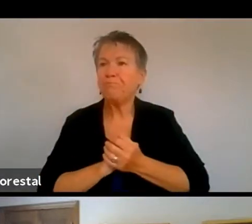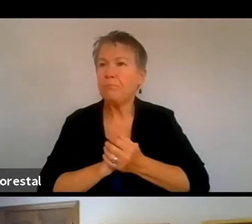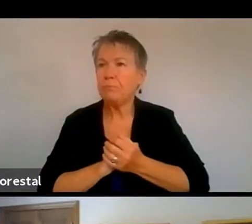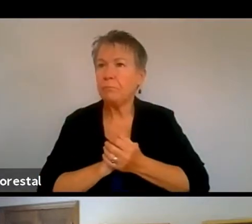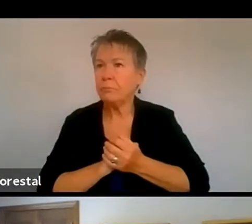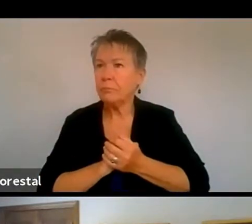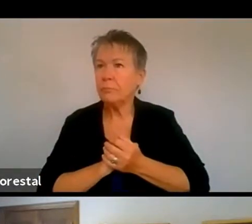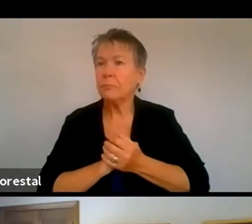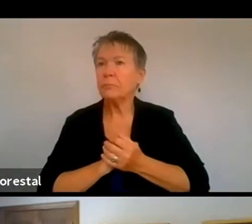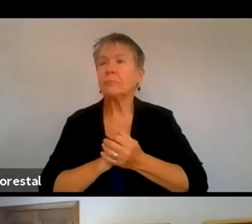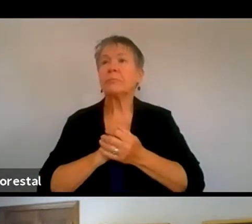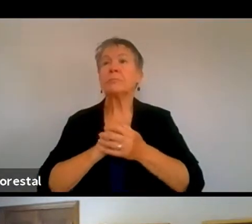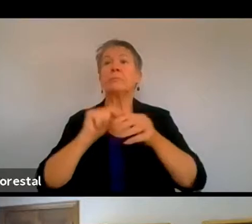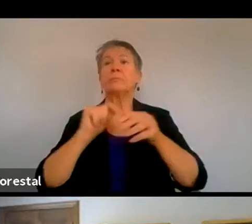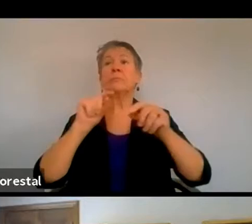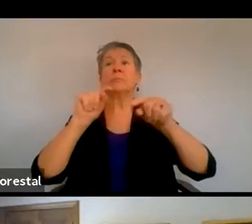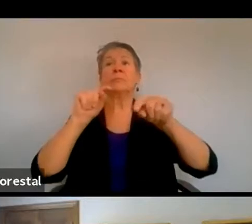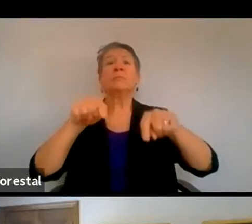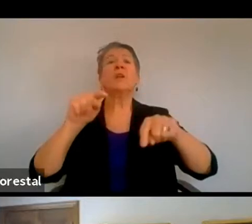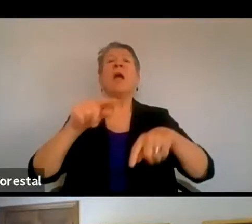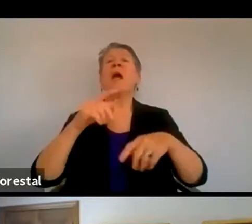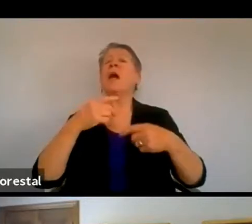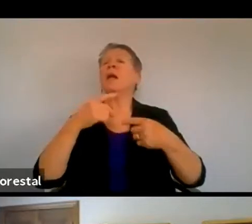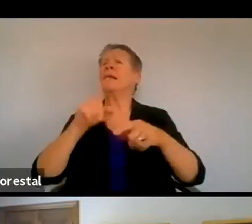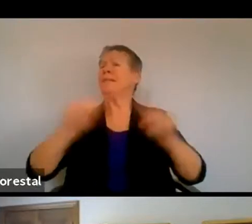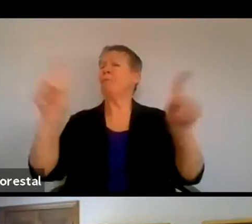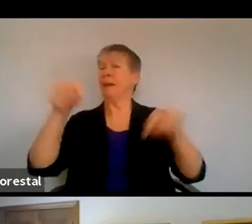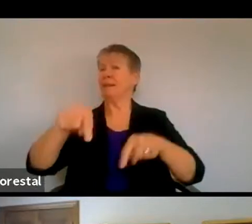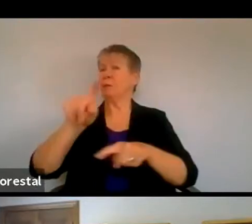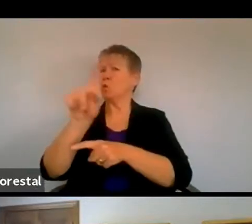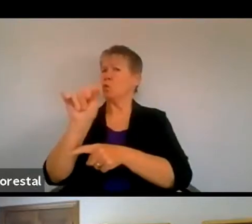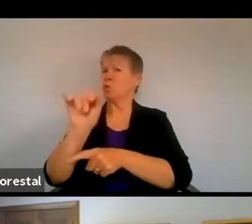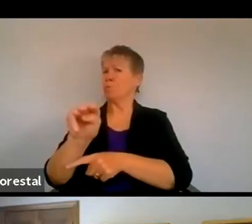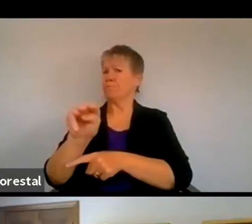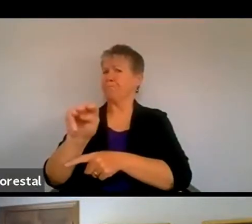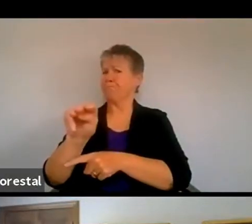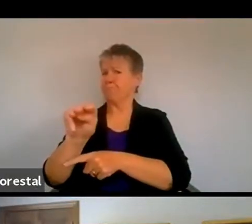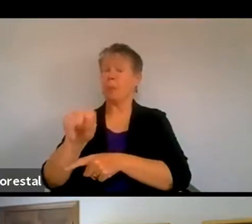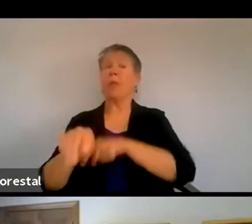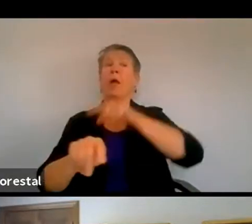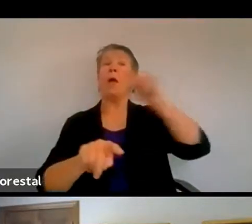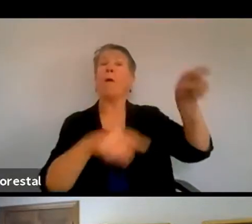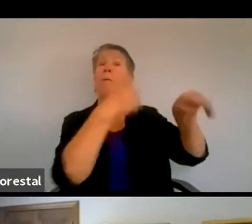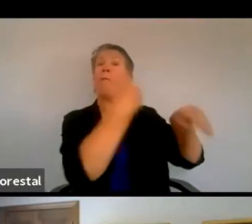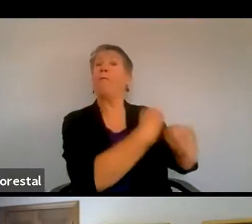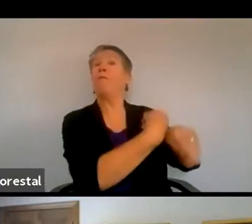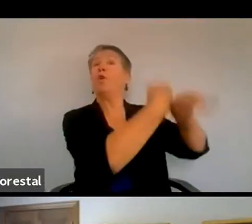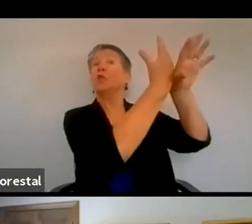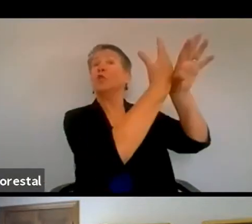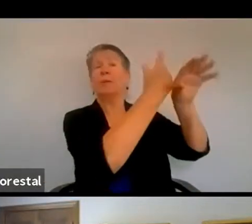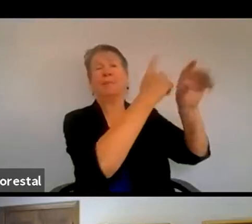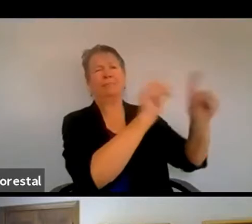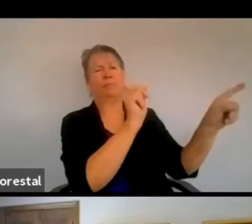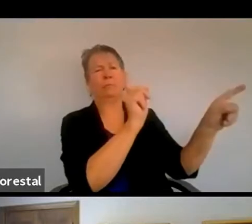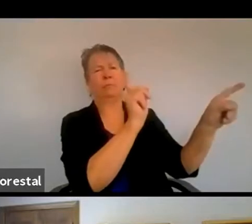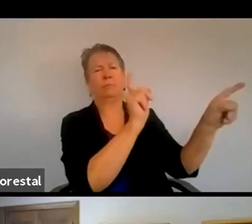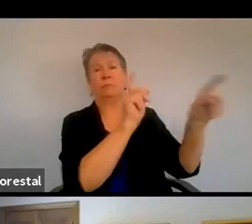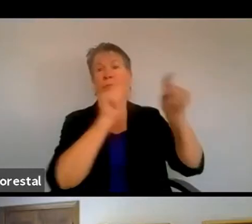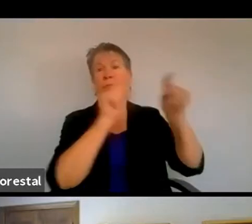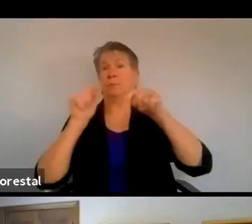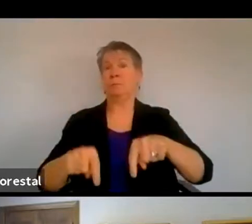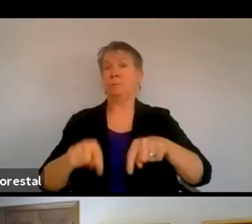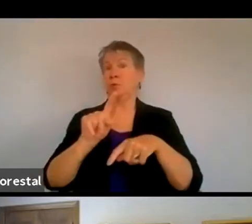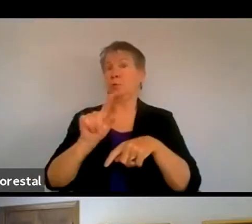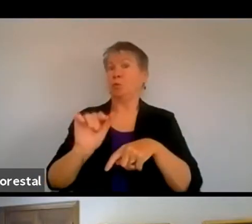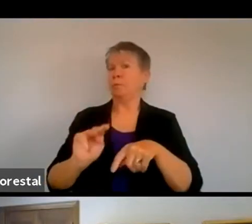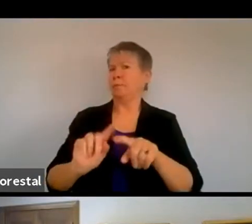mean this virtual, but we'll be electronic. Let me clarify that. As well as Saturday and Sunday. Again, if we think